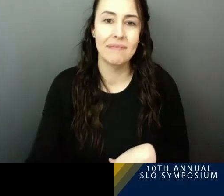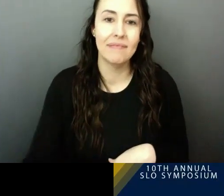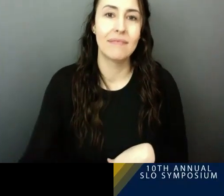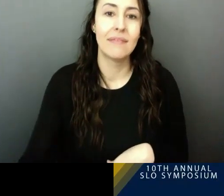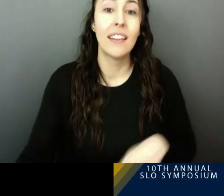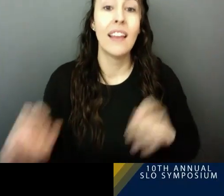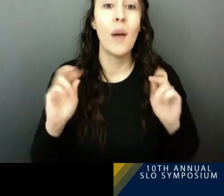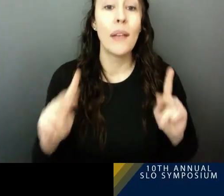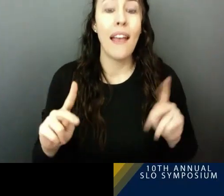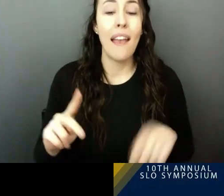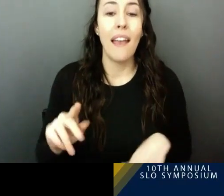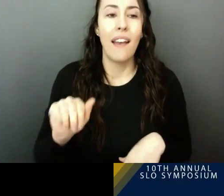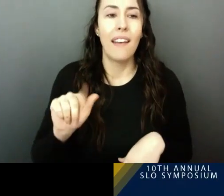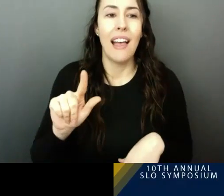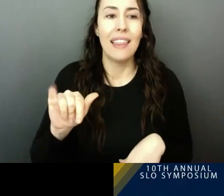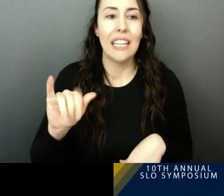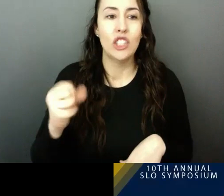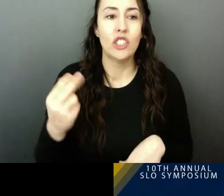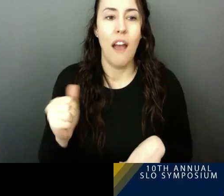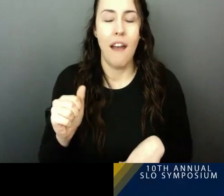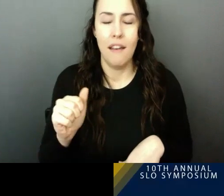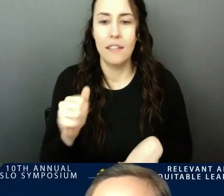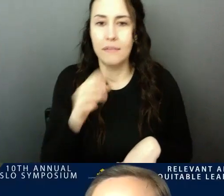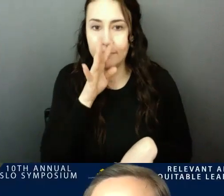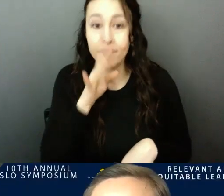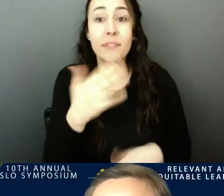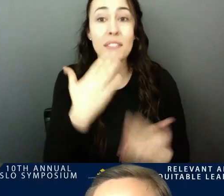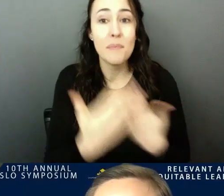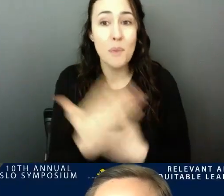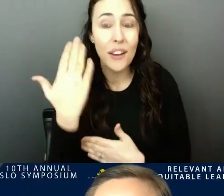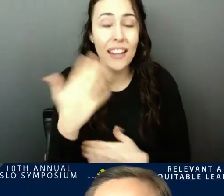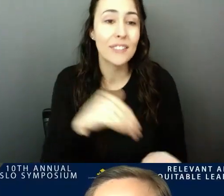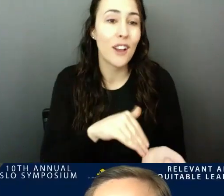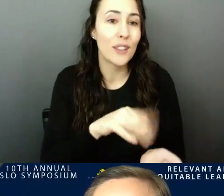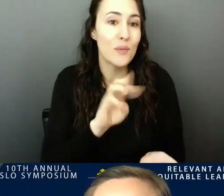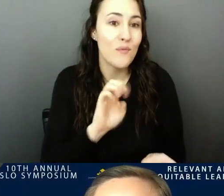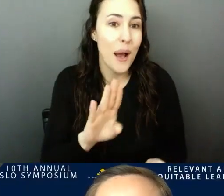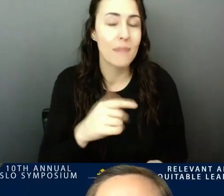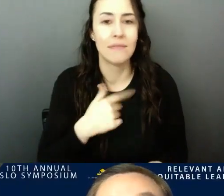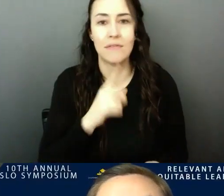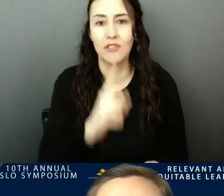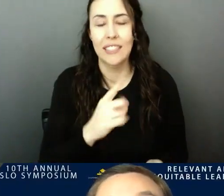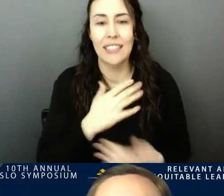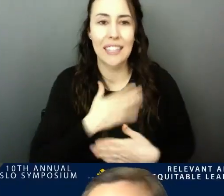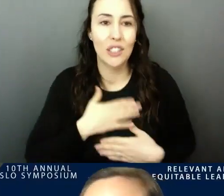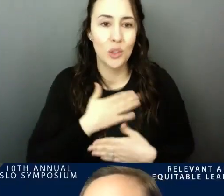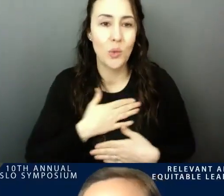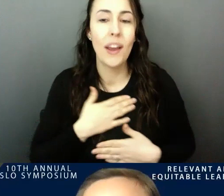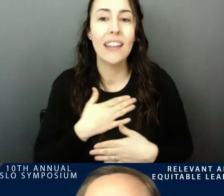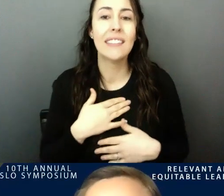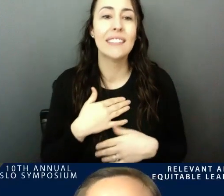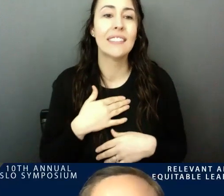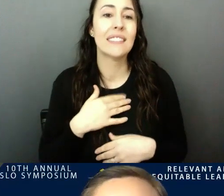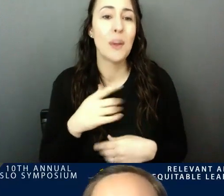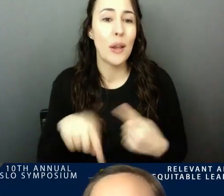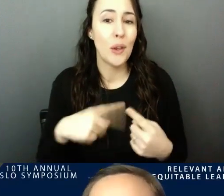Okay. So good morning, Dr. Webb. I have really enjoyed the times that you've been present at our